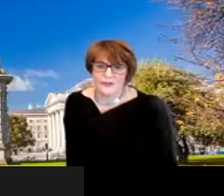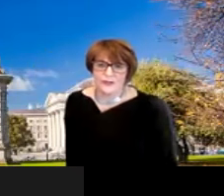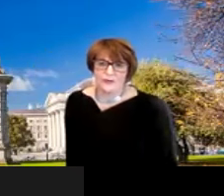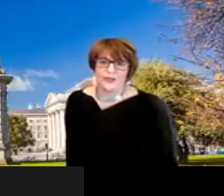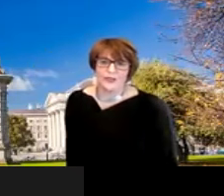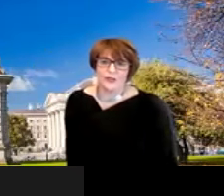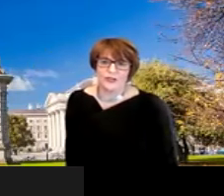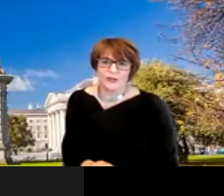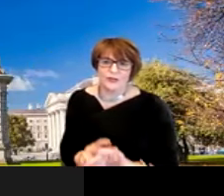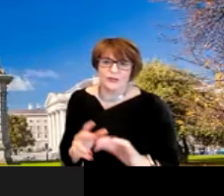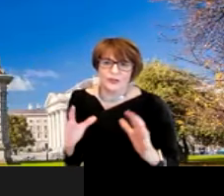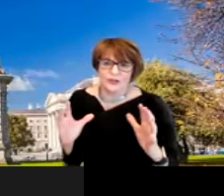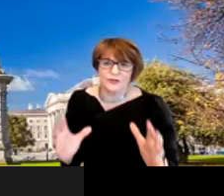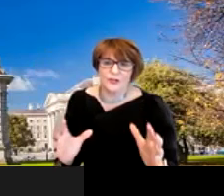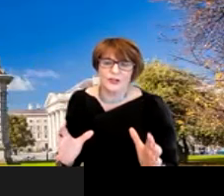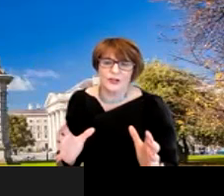have to